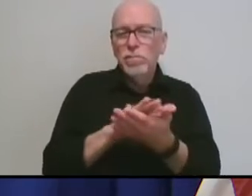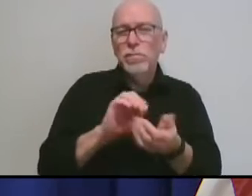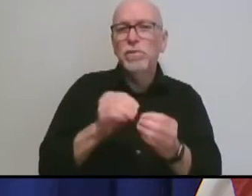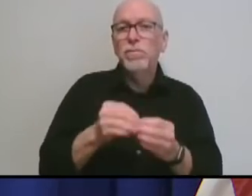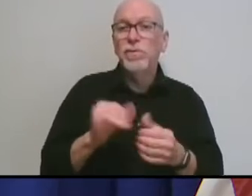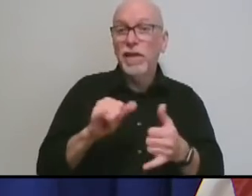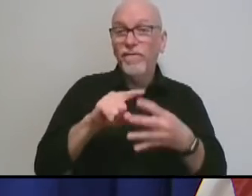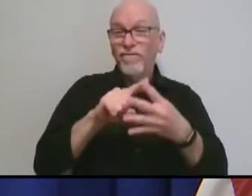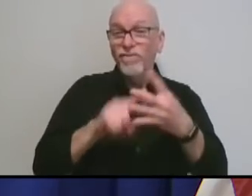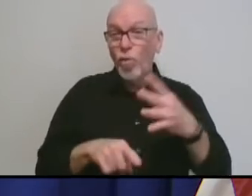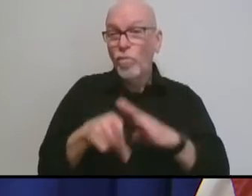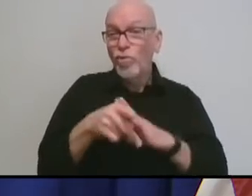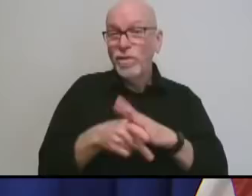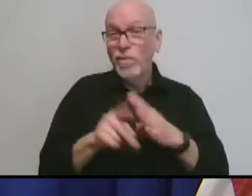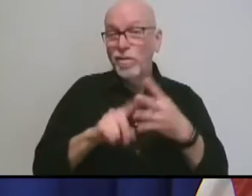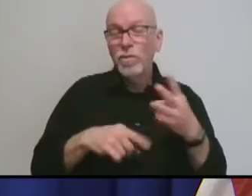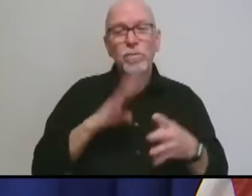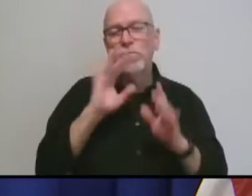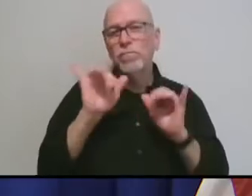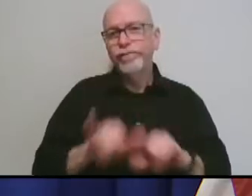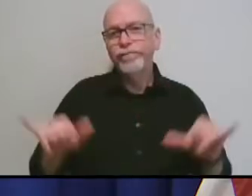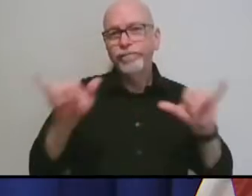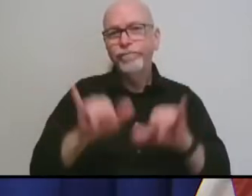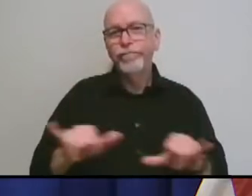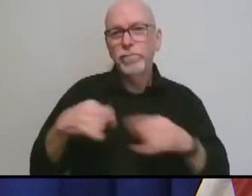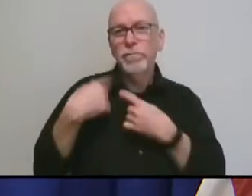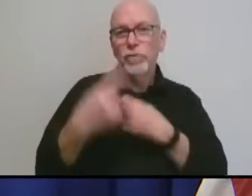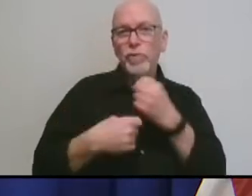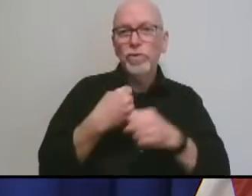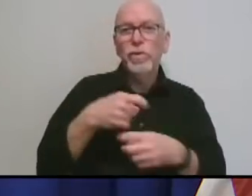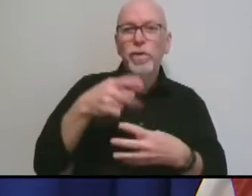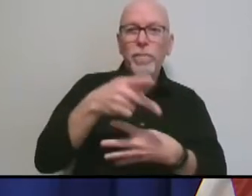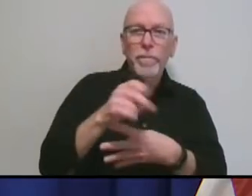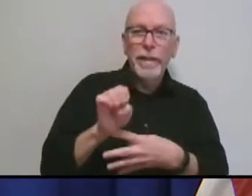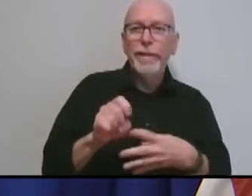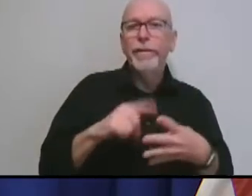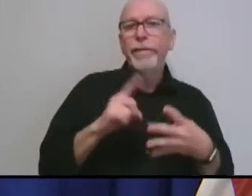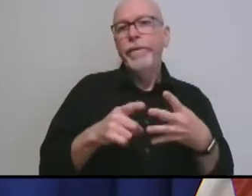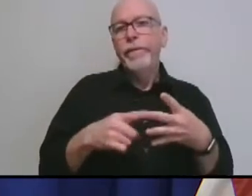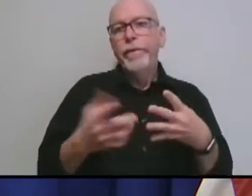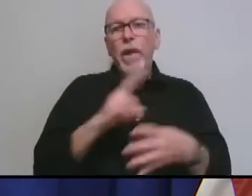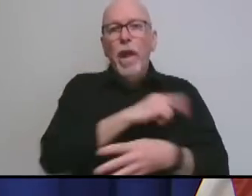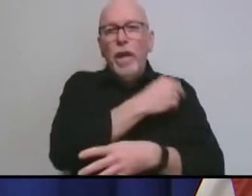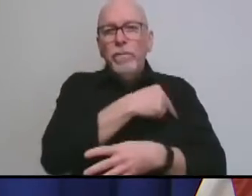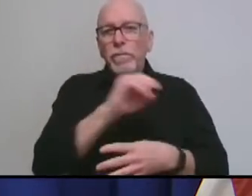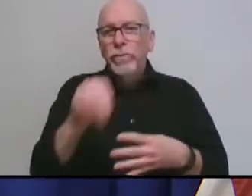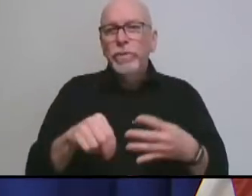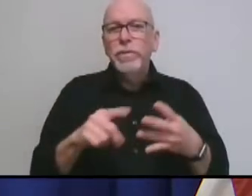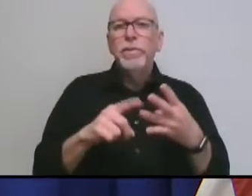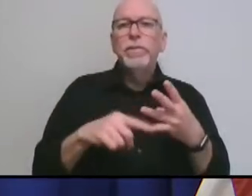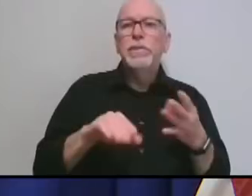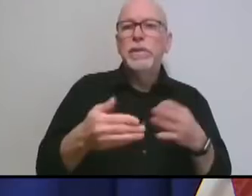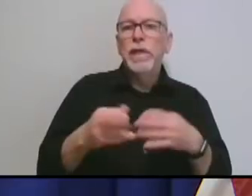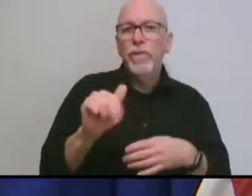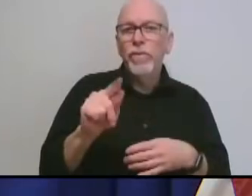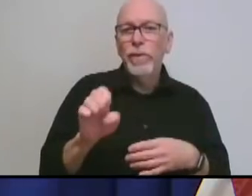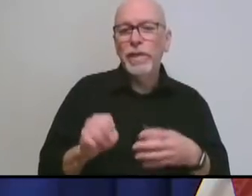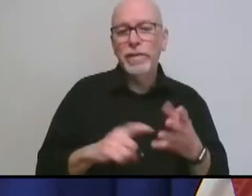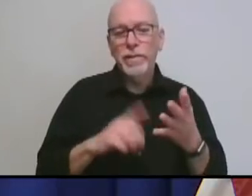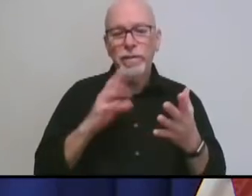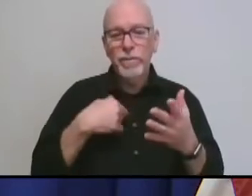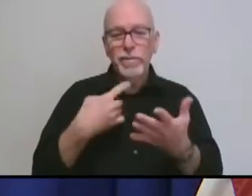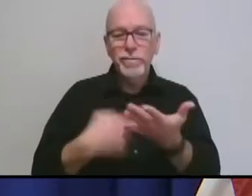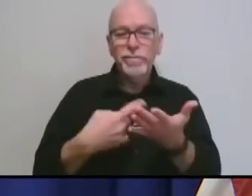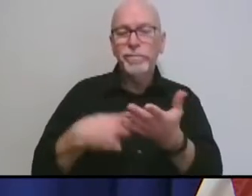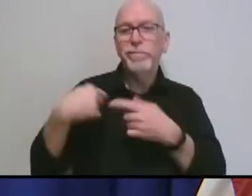principles over and over and over, that PPE and the hospitalization rate, death rate, et cetera, early